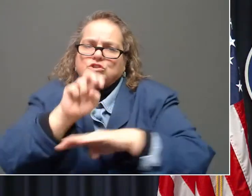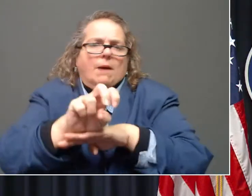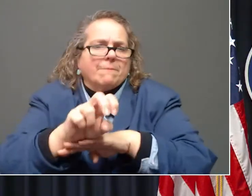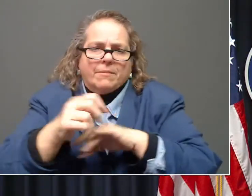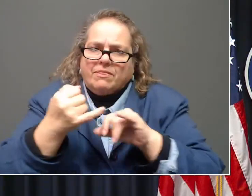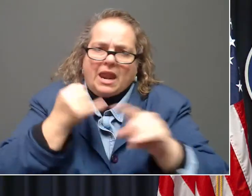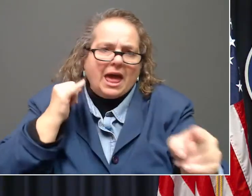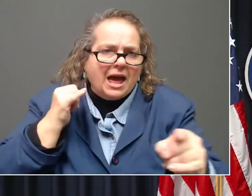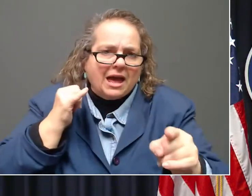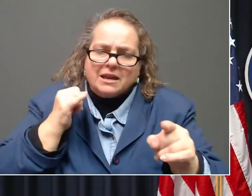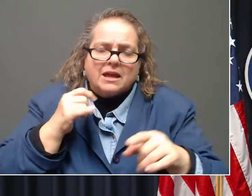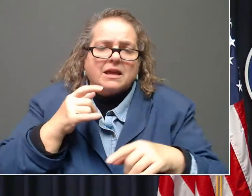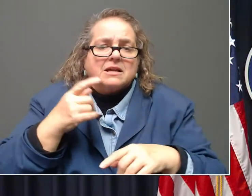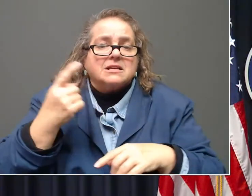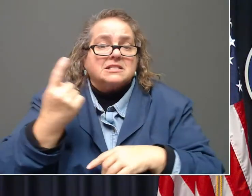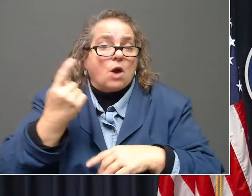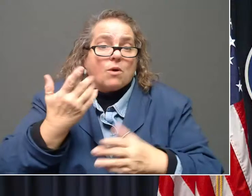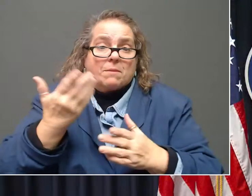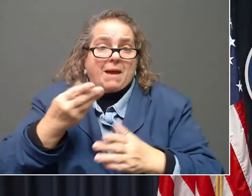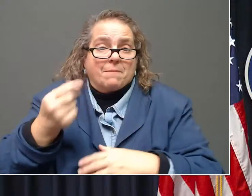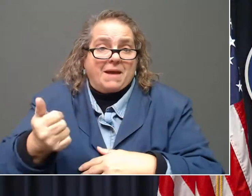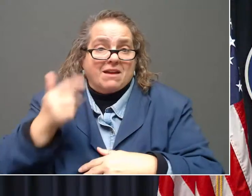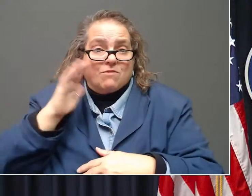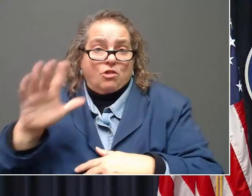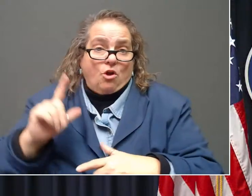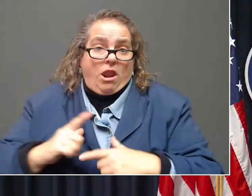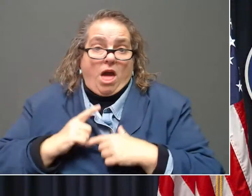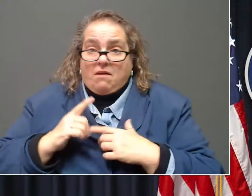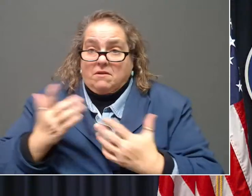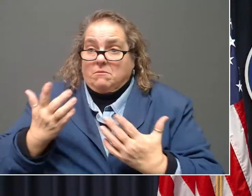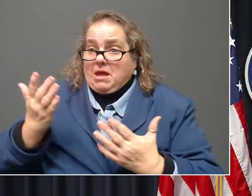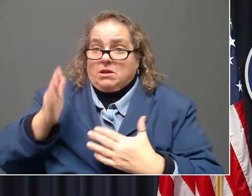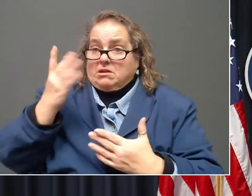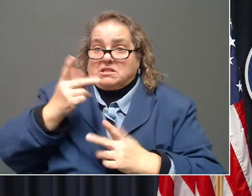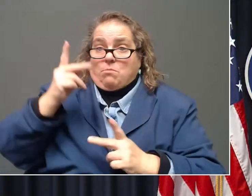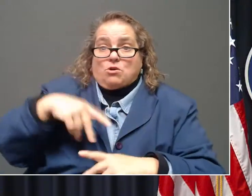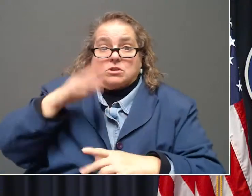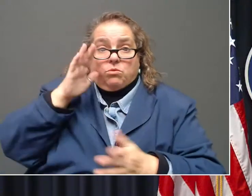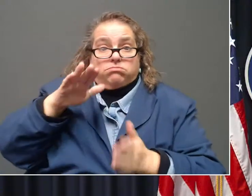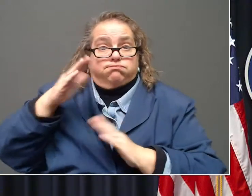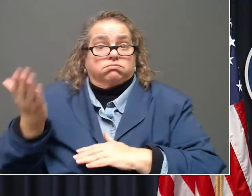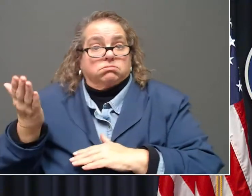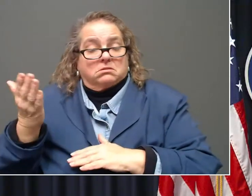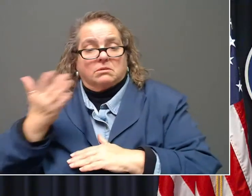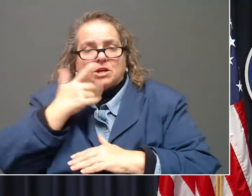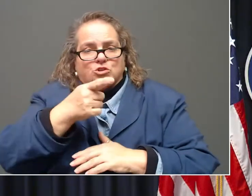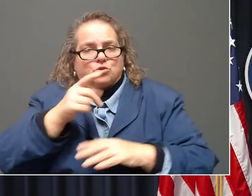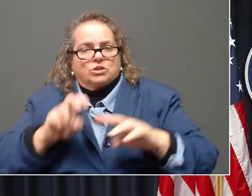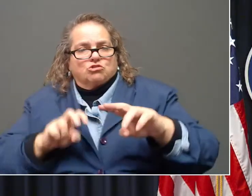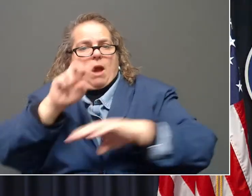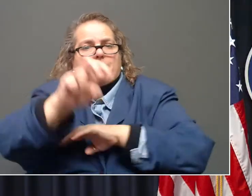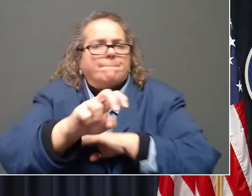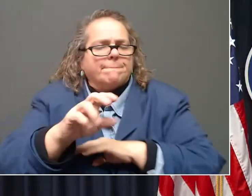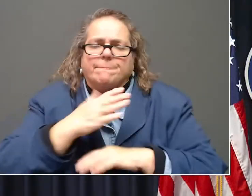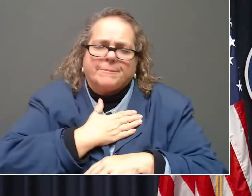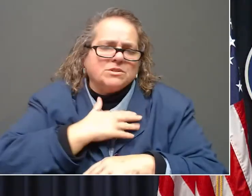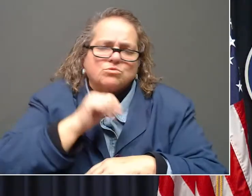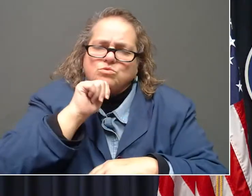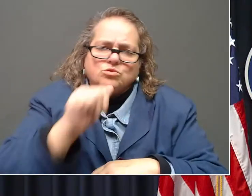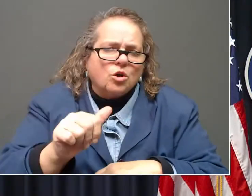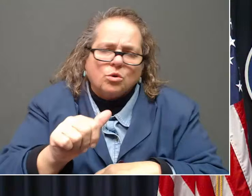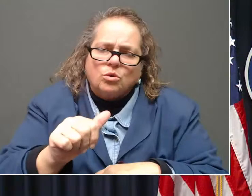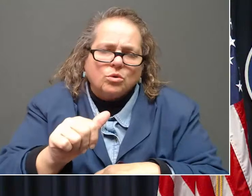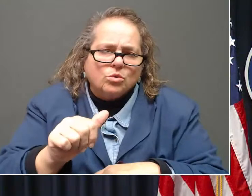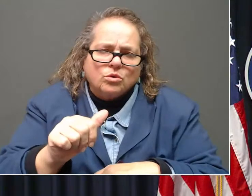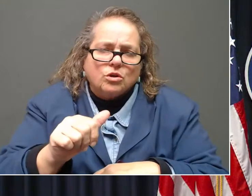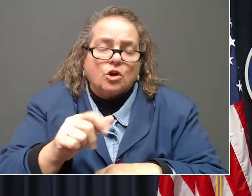dose. Folks, they're vaccinating. They're using it as quickly and as efficiently as they can. There's only so much to go around. Please be patient with